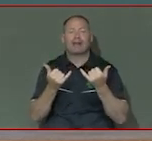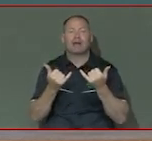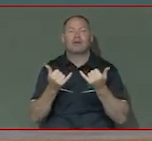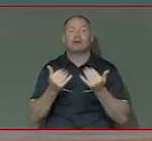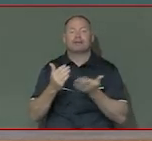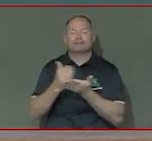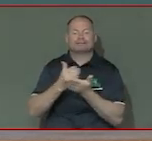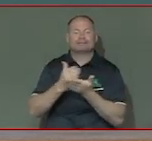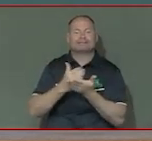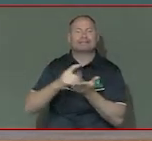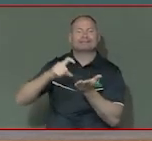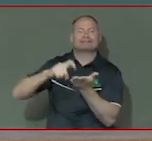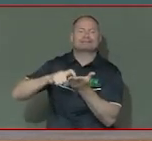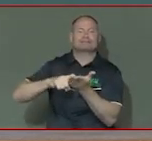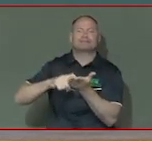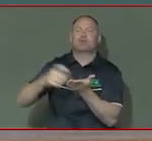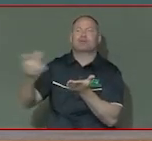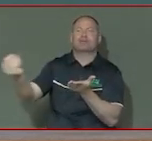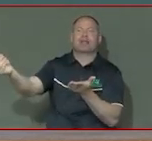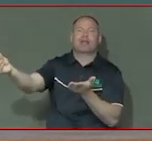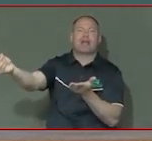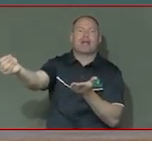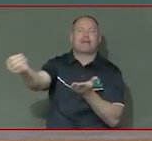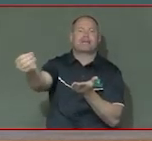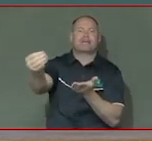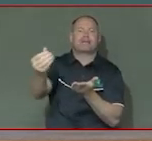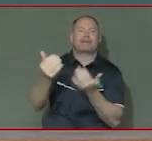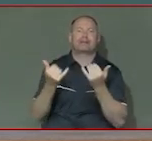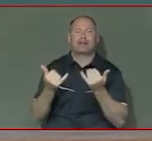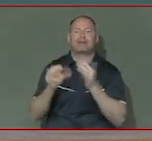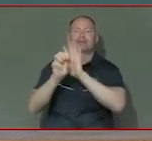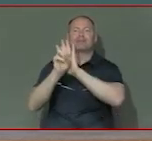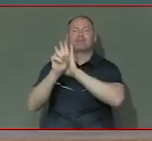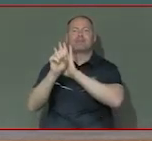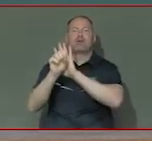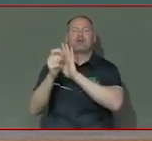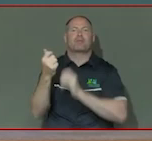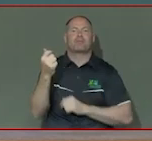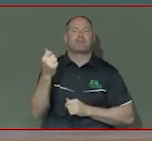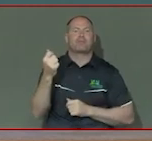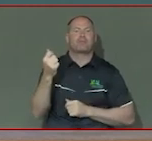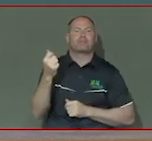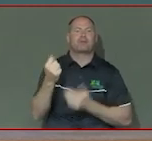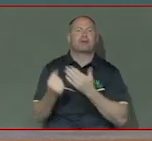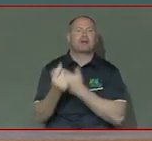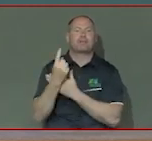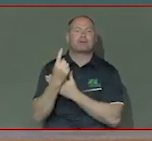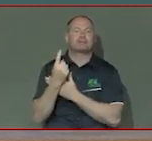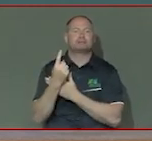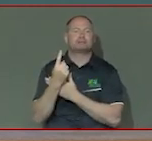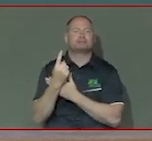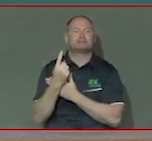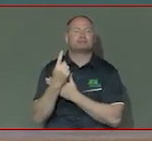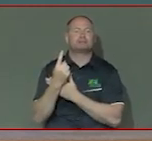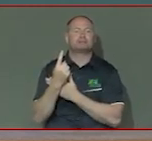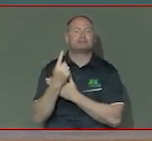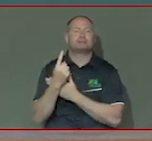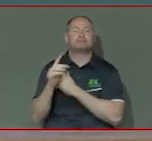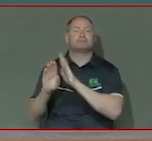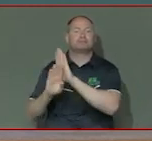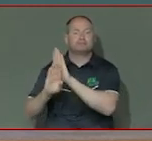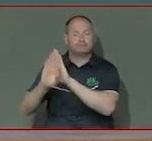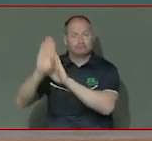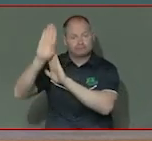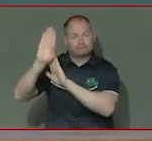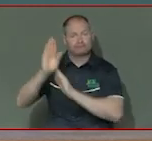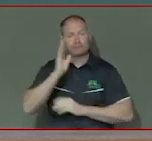shares. And if there's a demand for the shares, what will happen to the market price? The market price will increased.